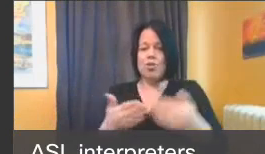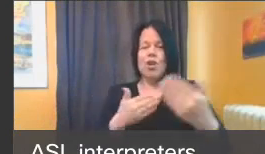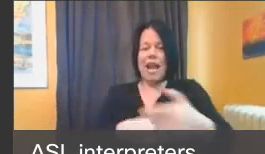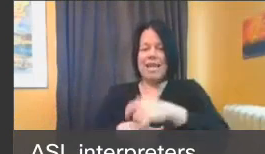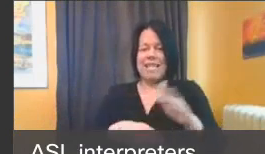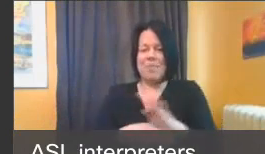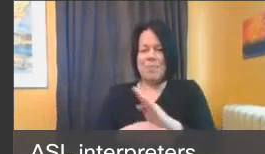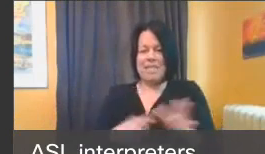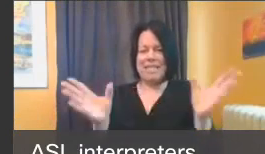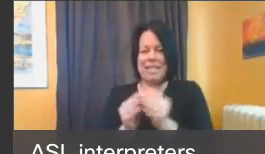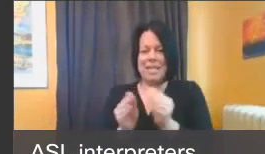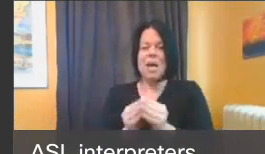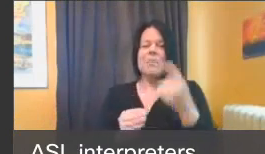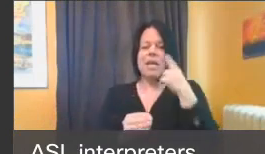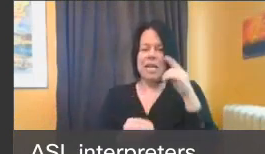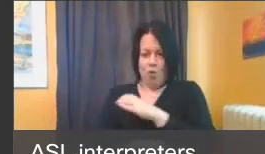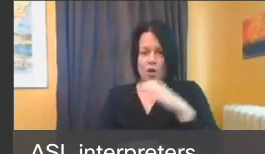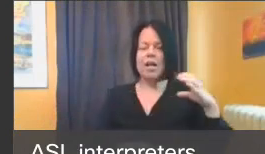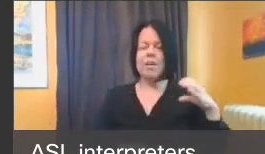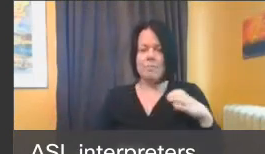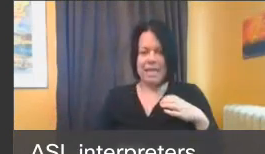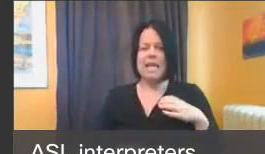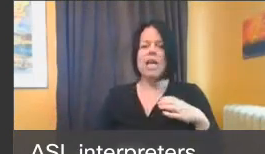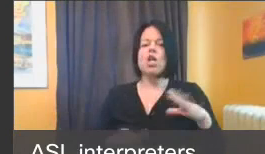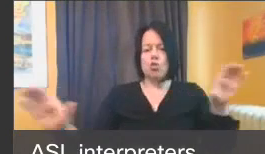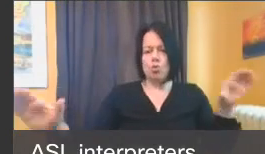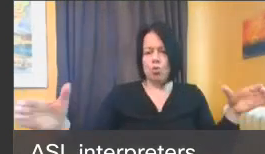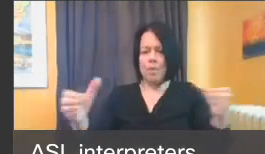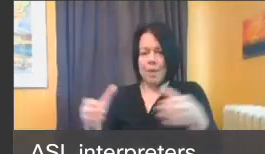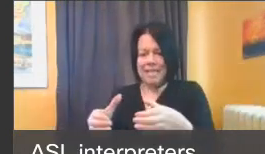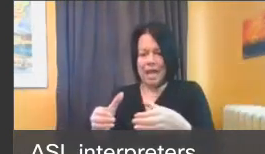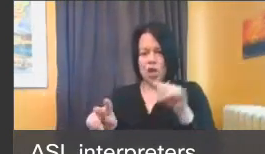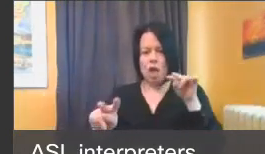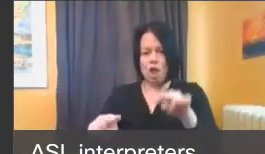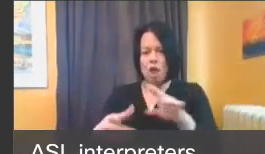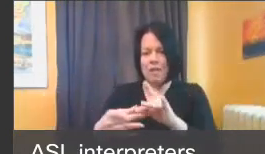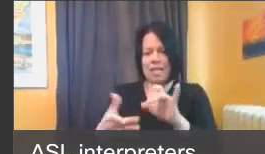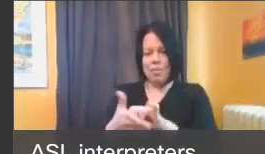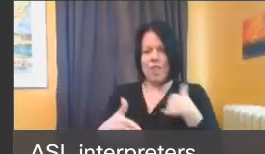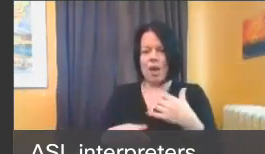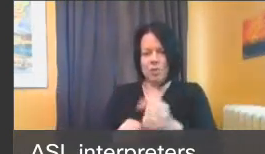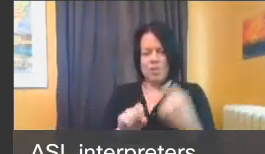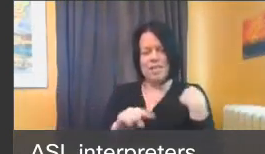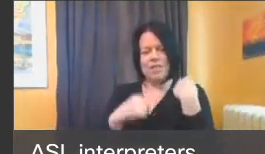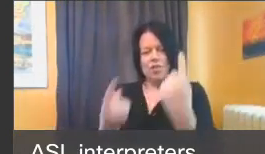meeting for committee to regroup and look at the testimony we've received so